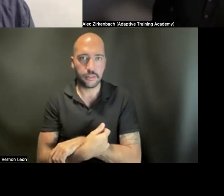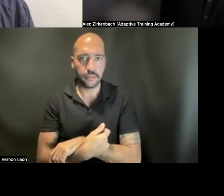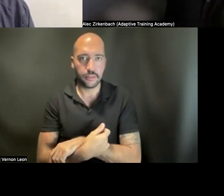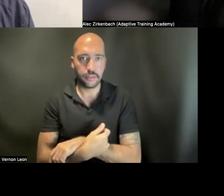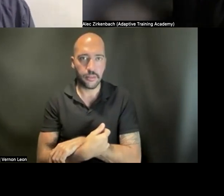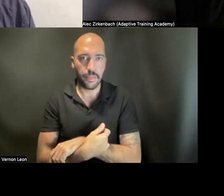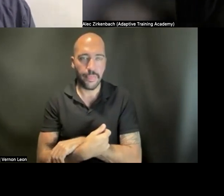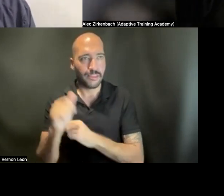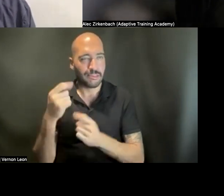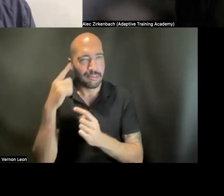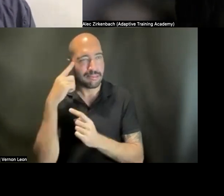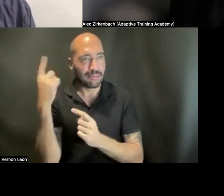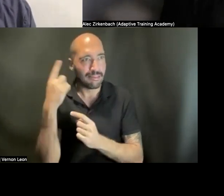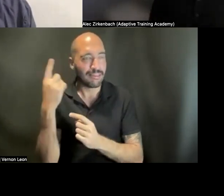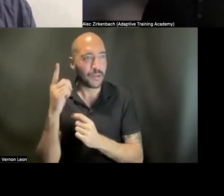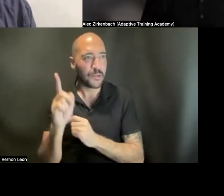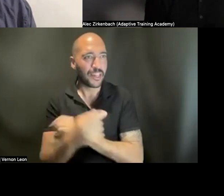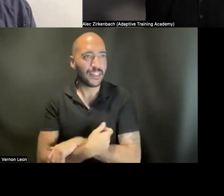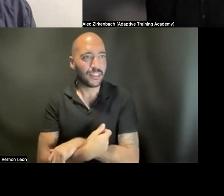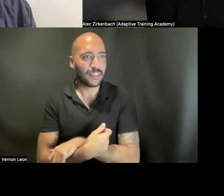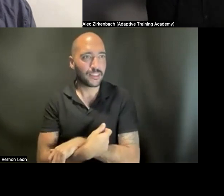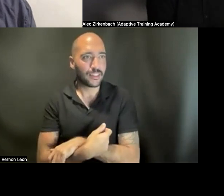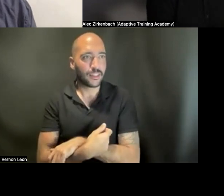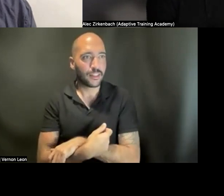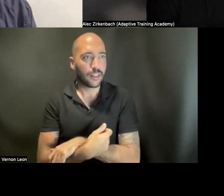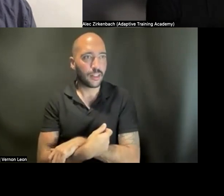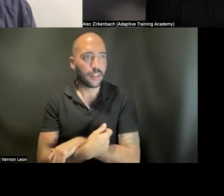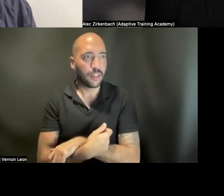I'm really trying to rack my brain here, and I